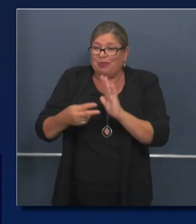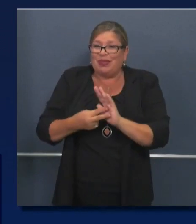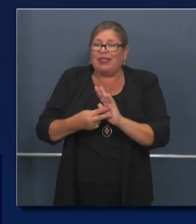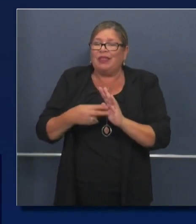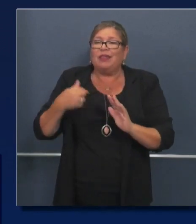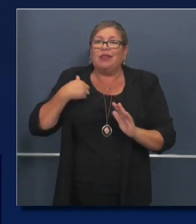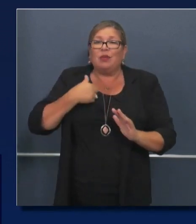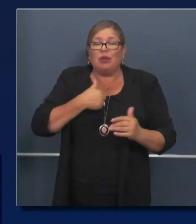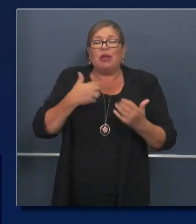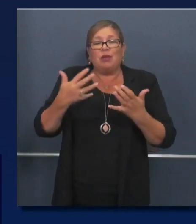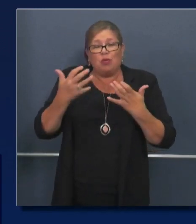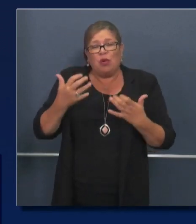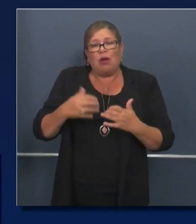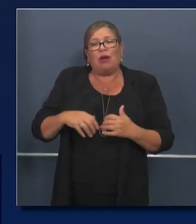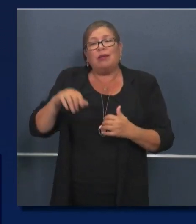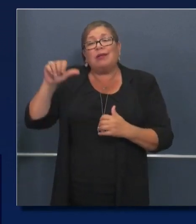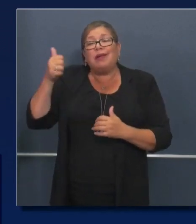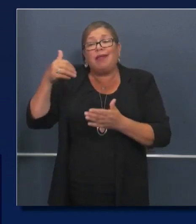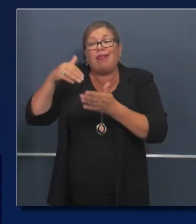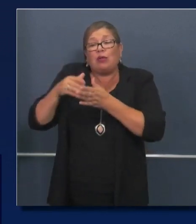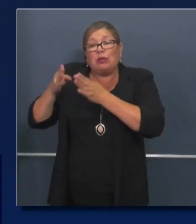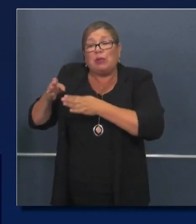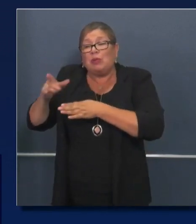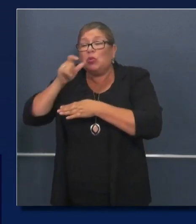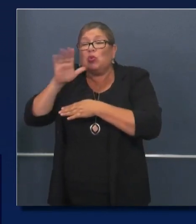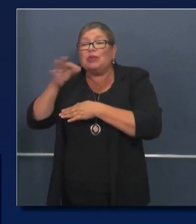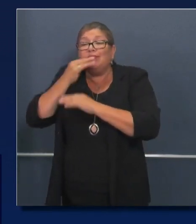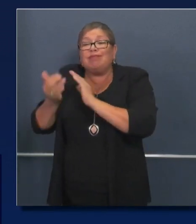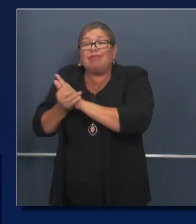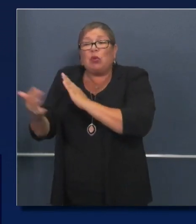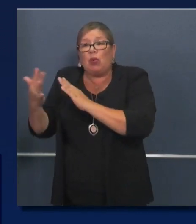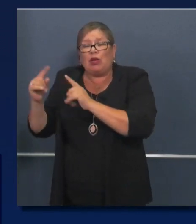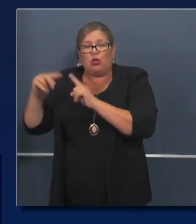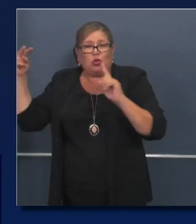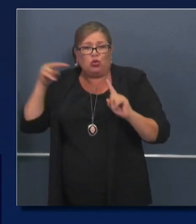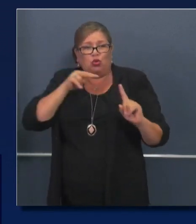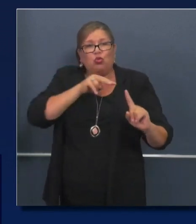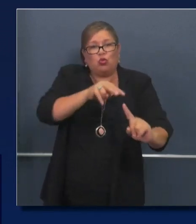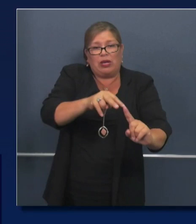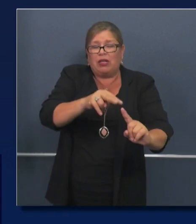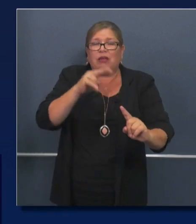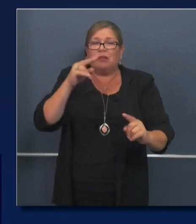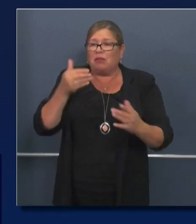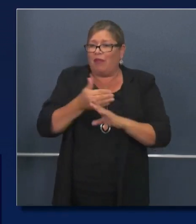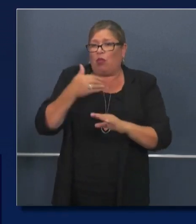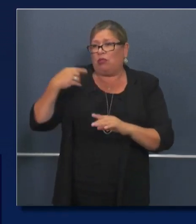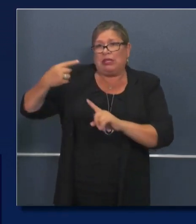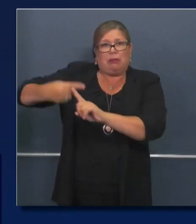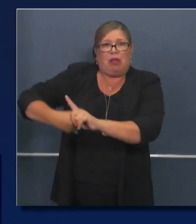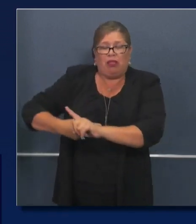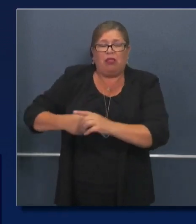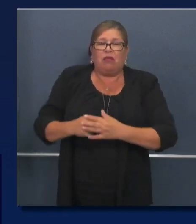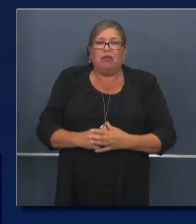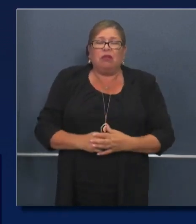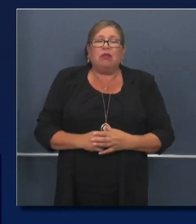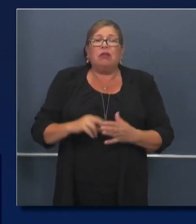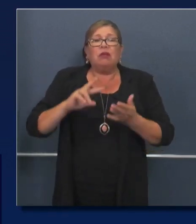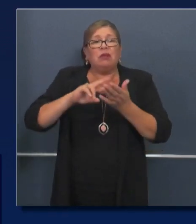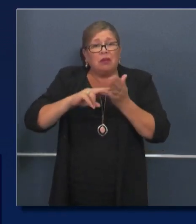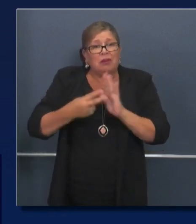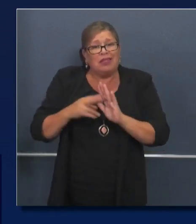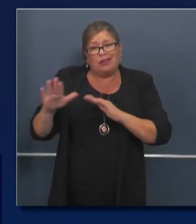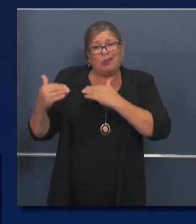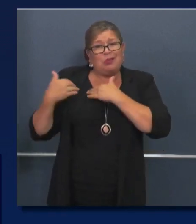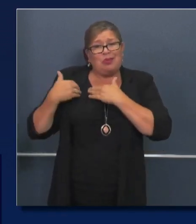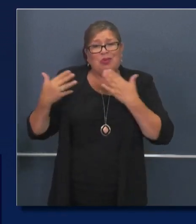of 10,000 tracers trained in a workforce by the end of next month. We've got cohorts being